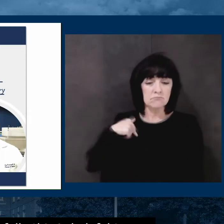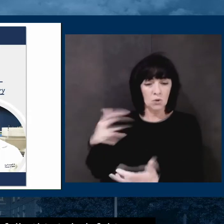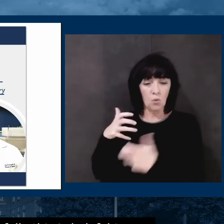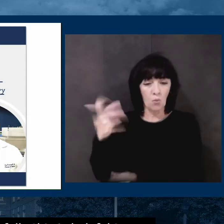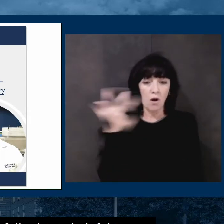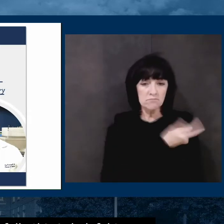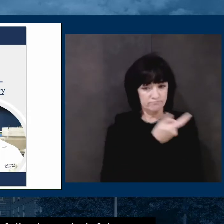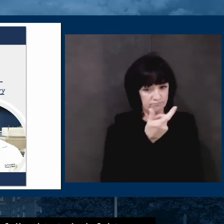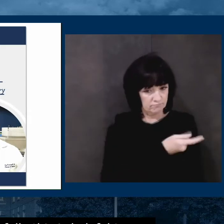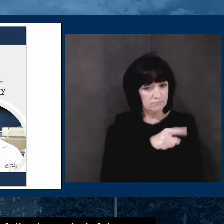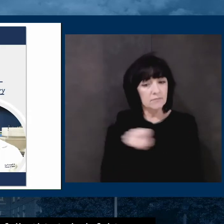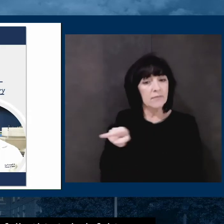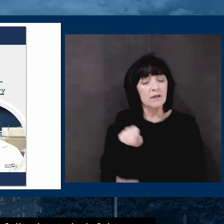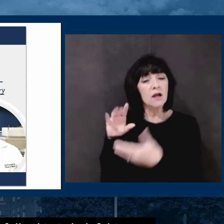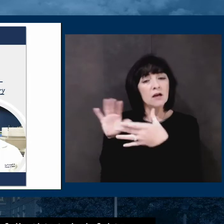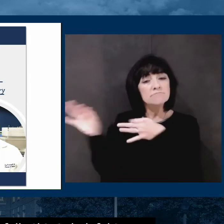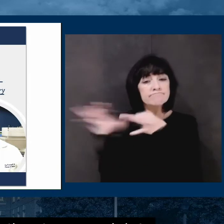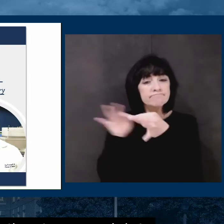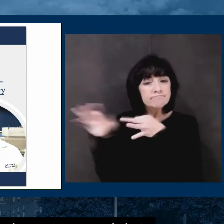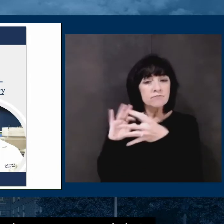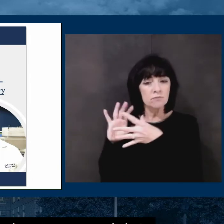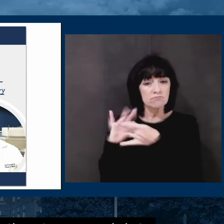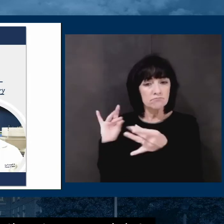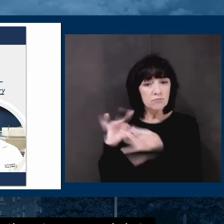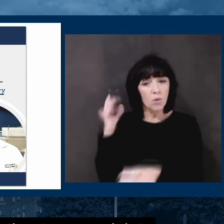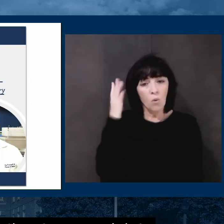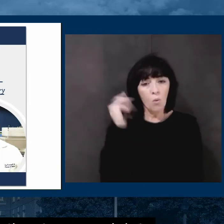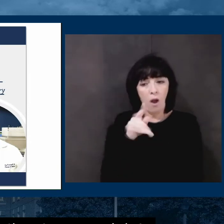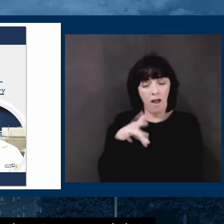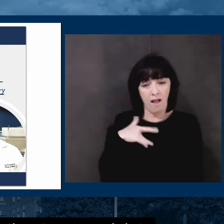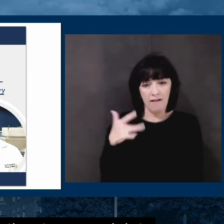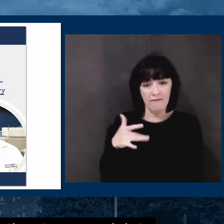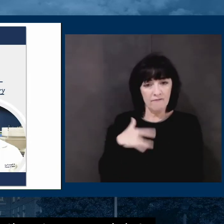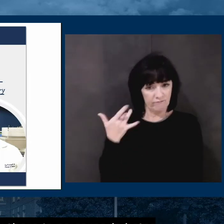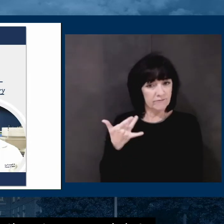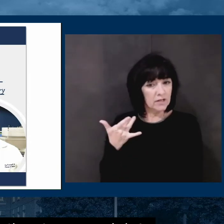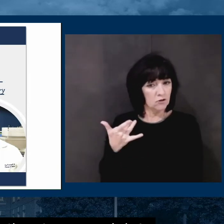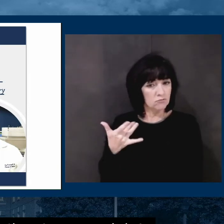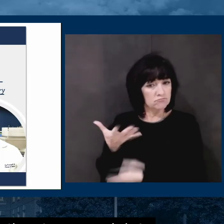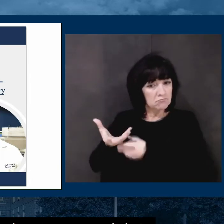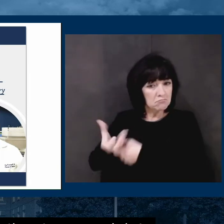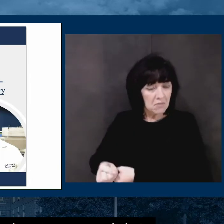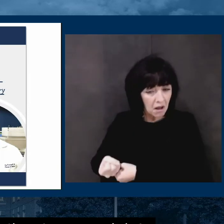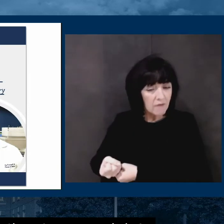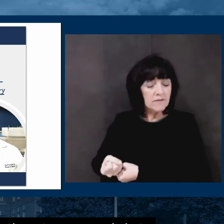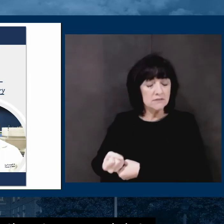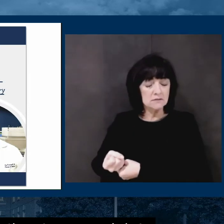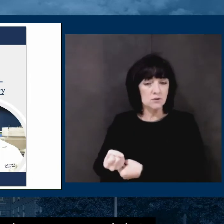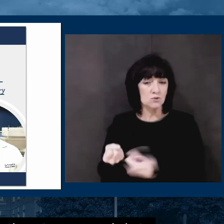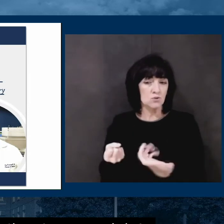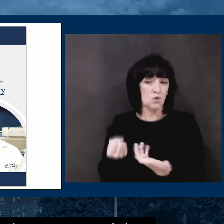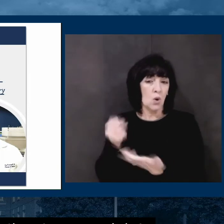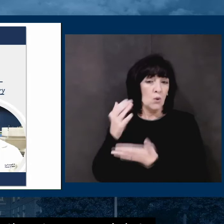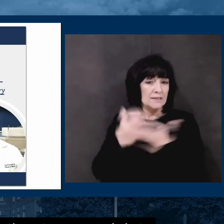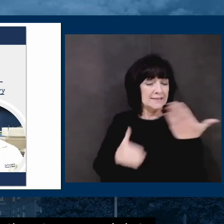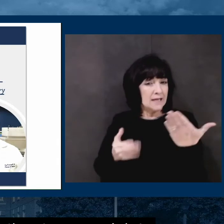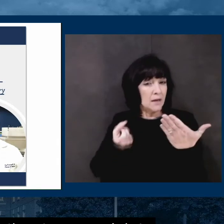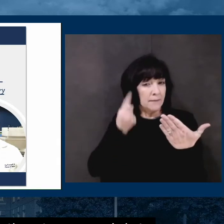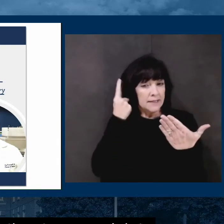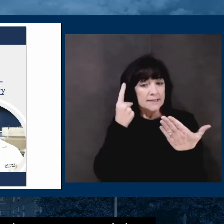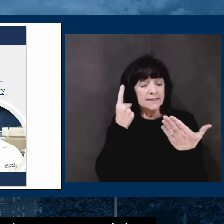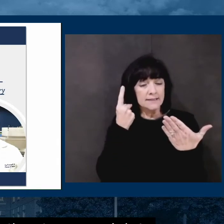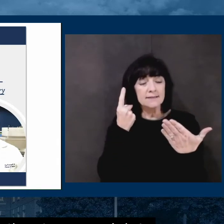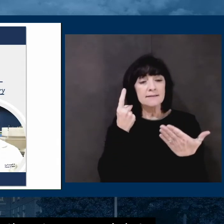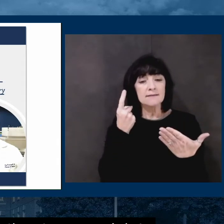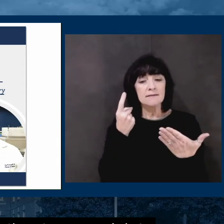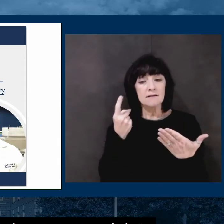cut regarding safety. It's just a bureaucracy and the red tape that was shortened, the administrative piece that was shortened, but the safety piece was not shortened in any